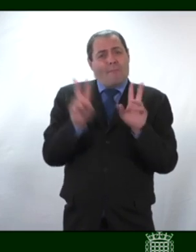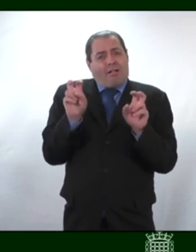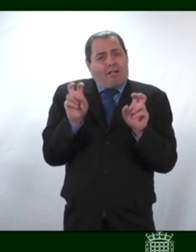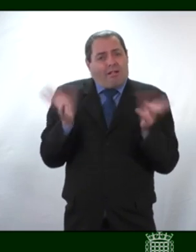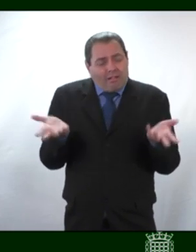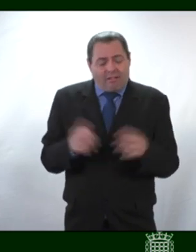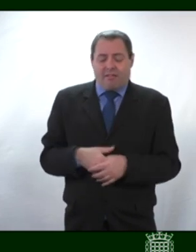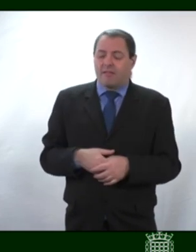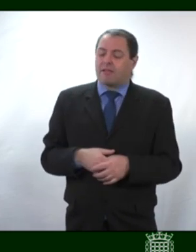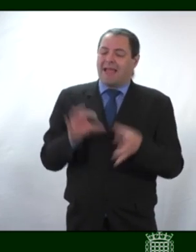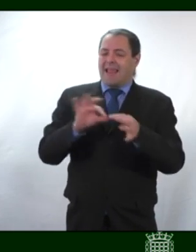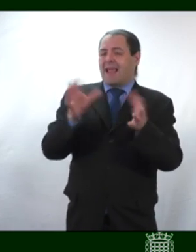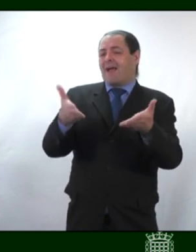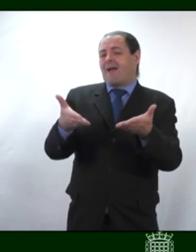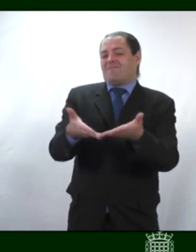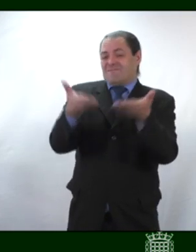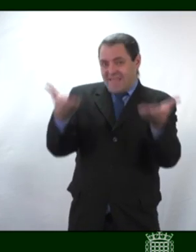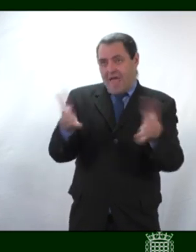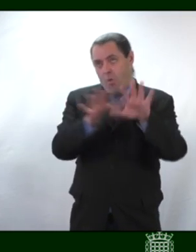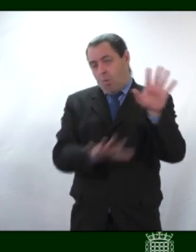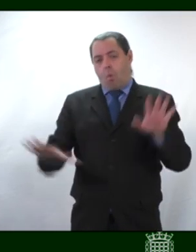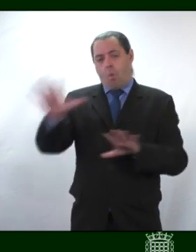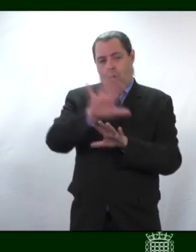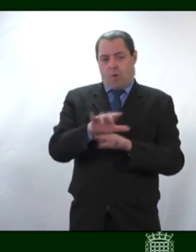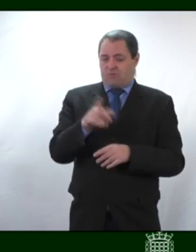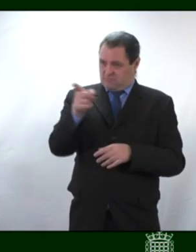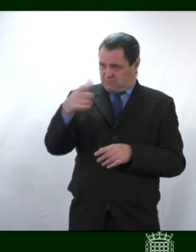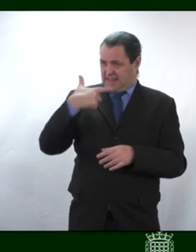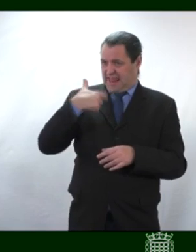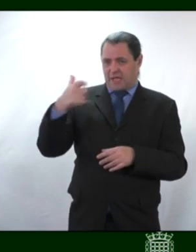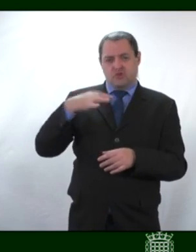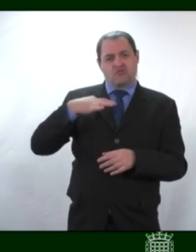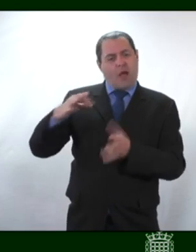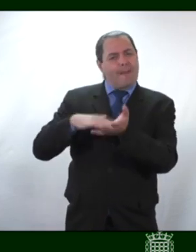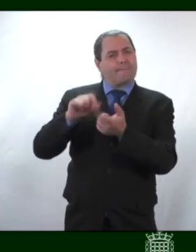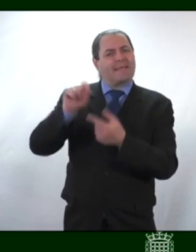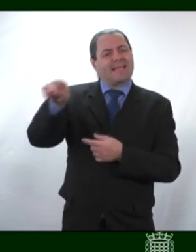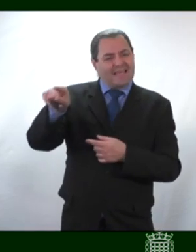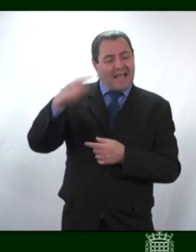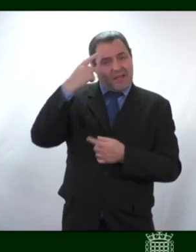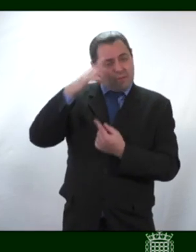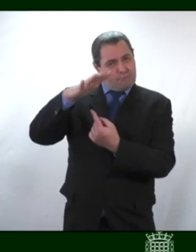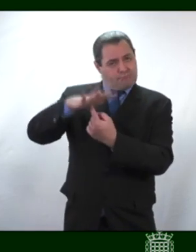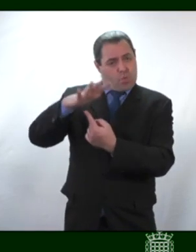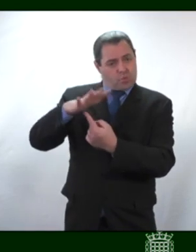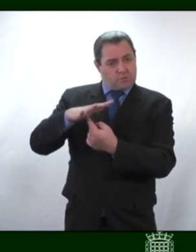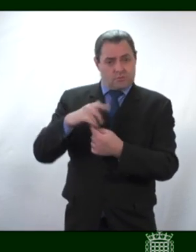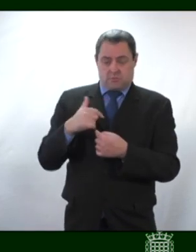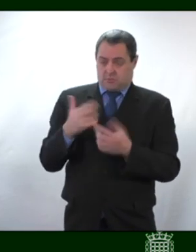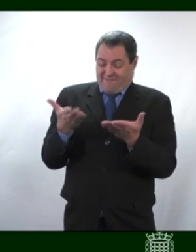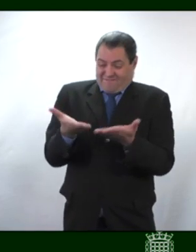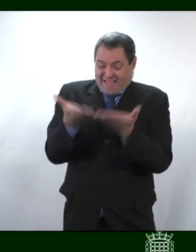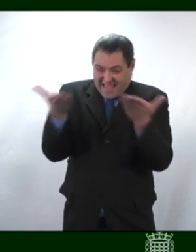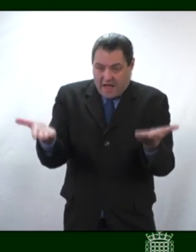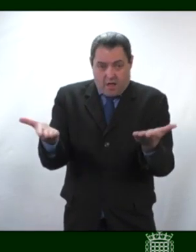of fairness, representing a Lancashire seat as she does, I think it's really important that the